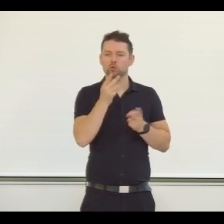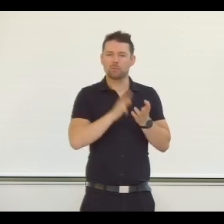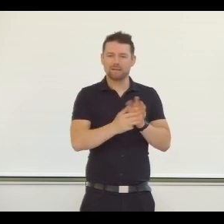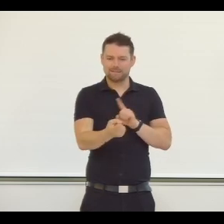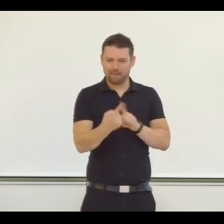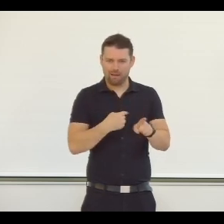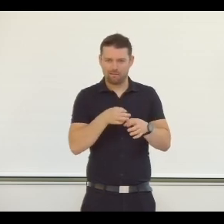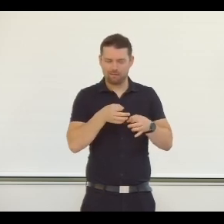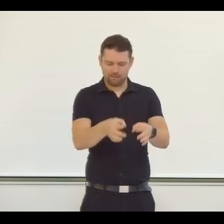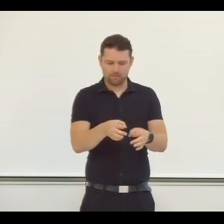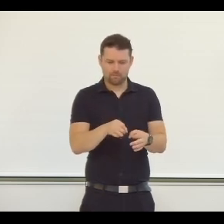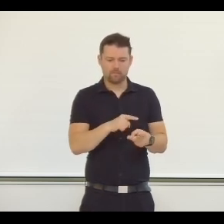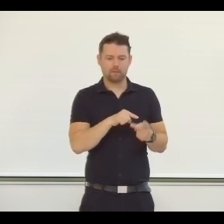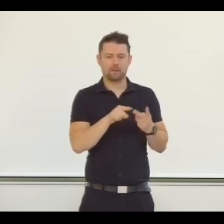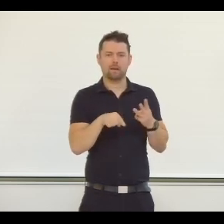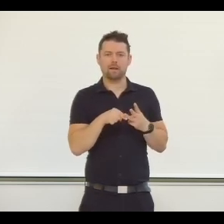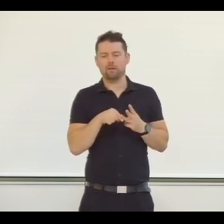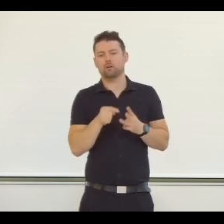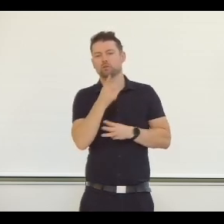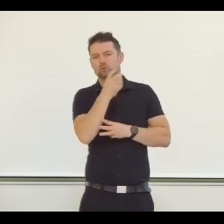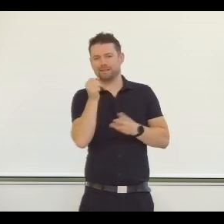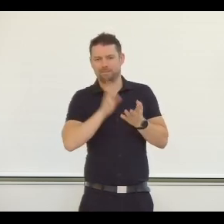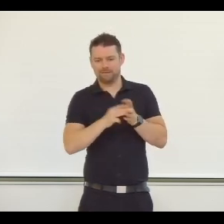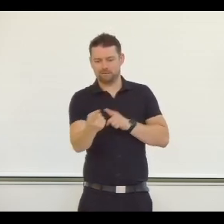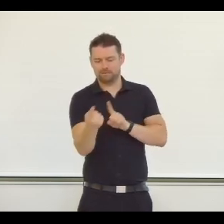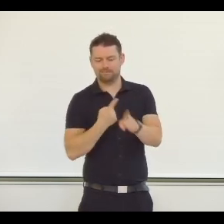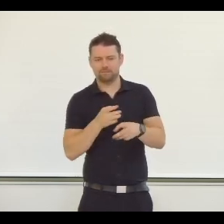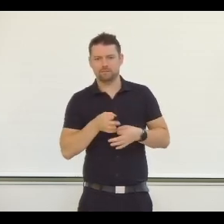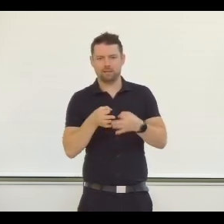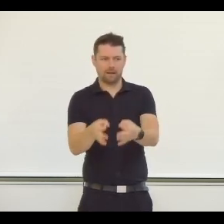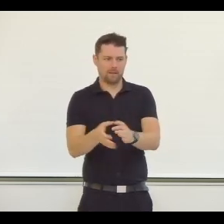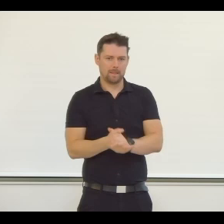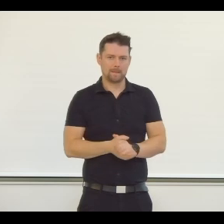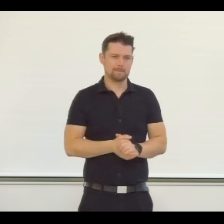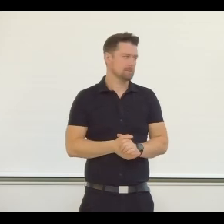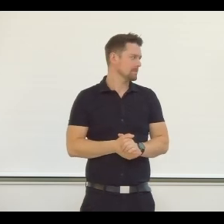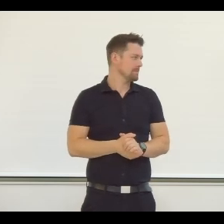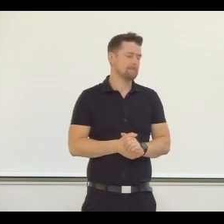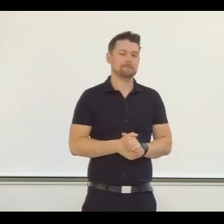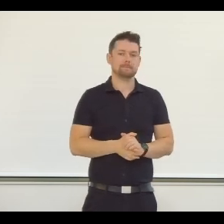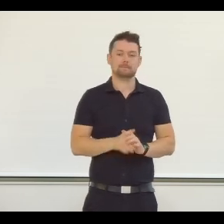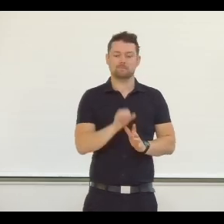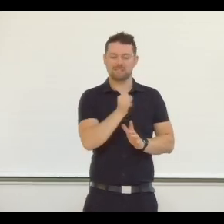transit to Mars, and we did it for 20-minute time delay. Actually, no, 10-minute time delay, but 20-minute both ways.